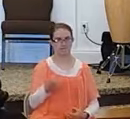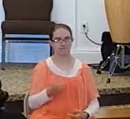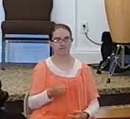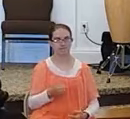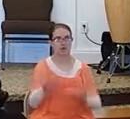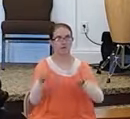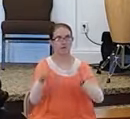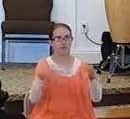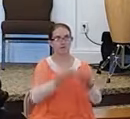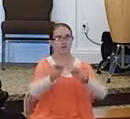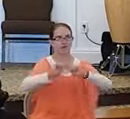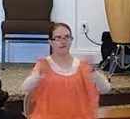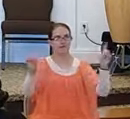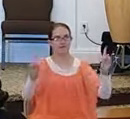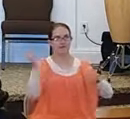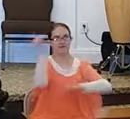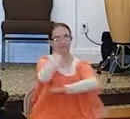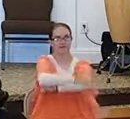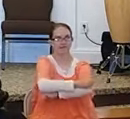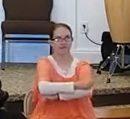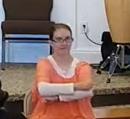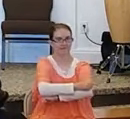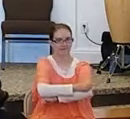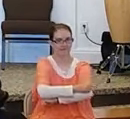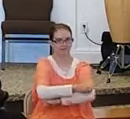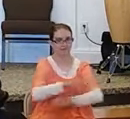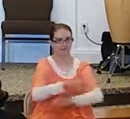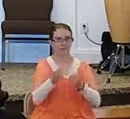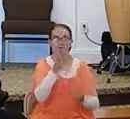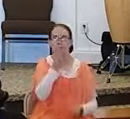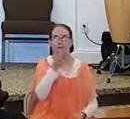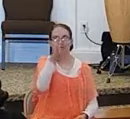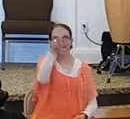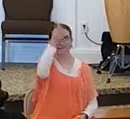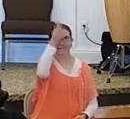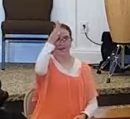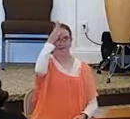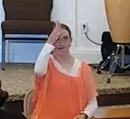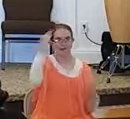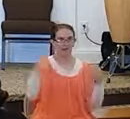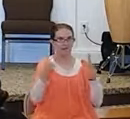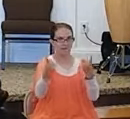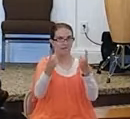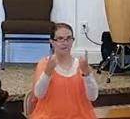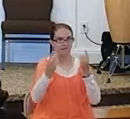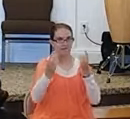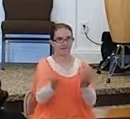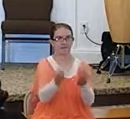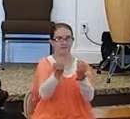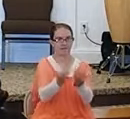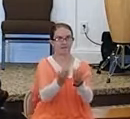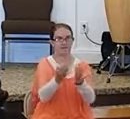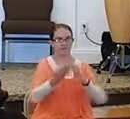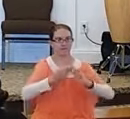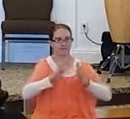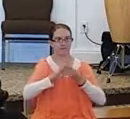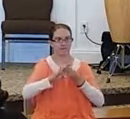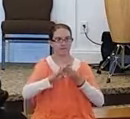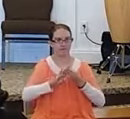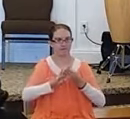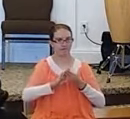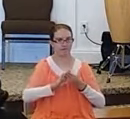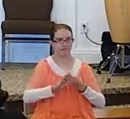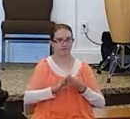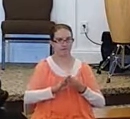I'm gonna do something different. Amen. Today, I'll get a hold of my mom and dad and have them come and carry me downtown in their